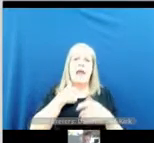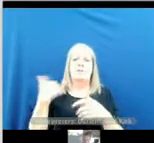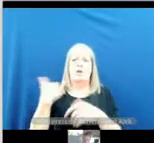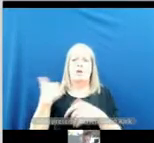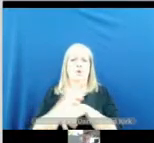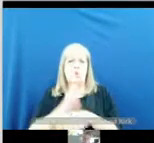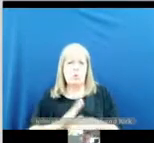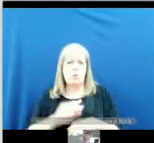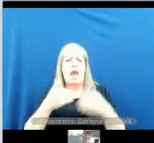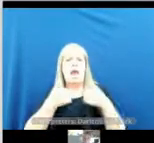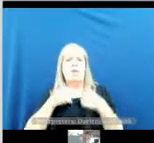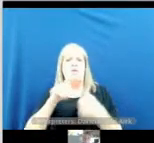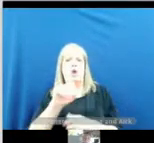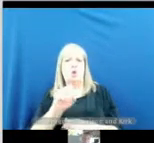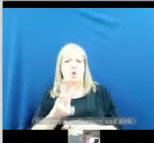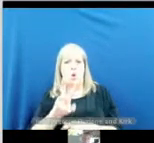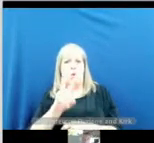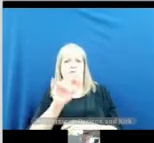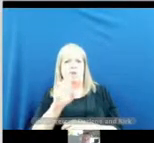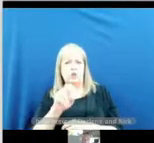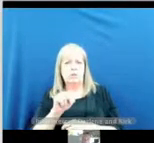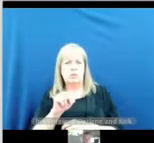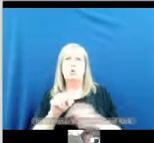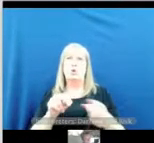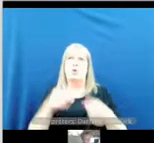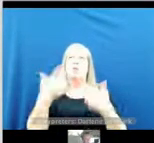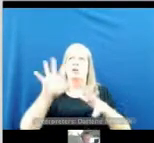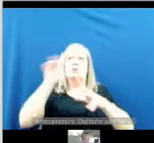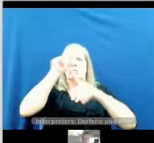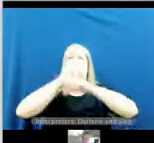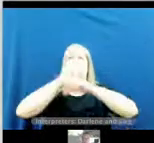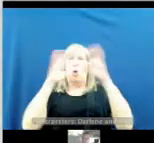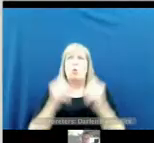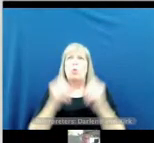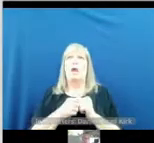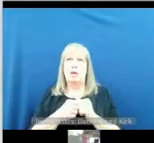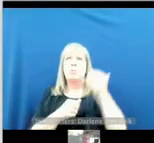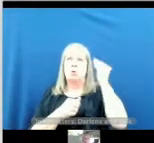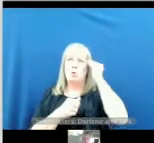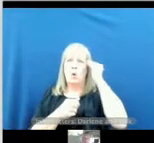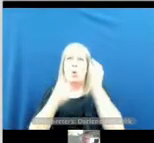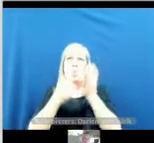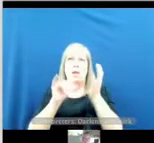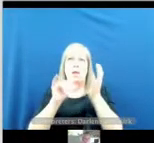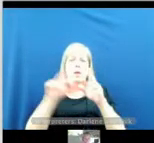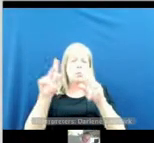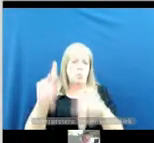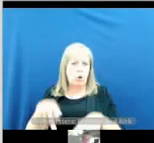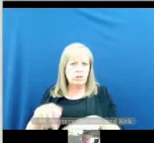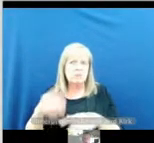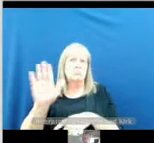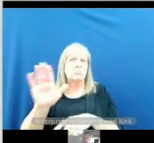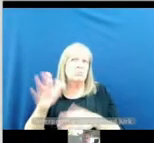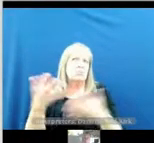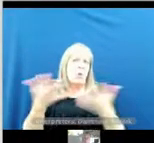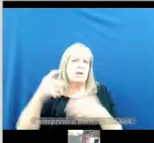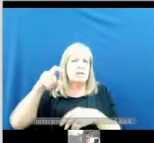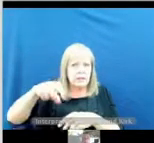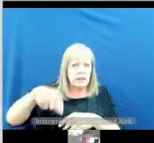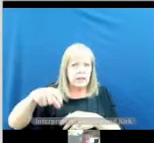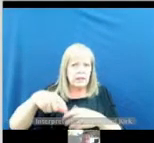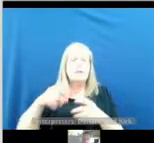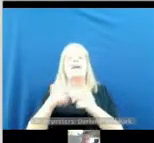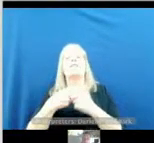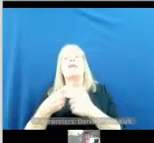okay, well, that's a particular schema. You create a schema in your mind about what that person, what they need. And then when you get